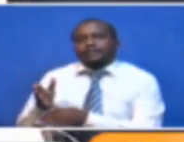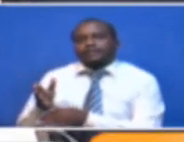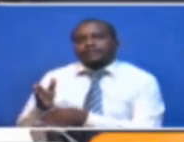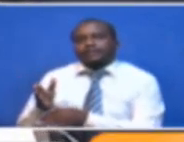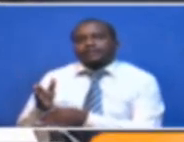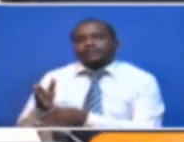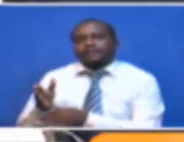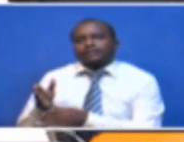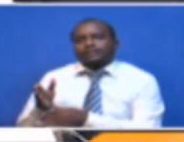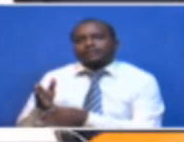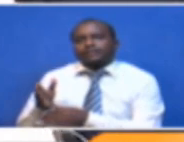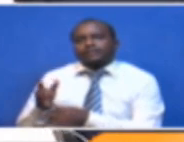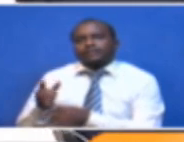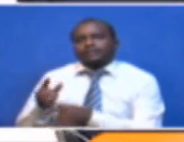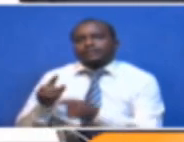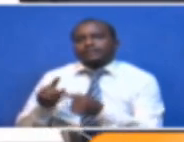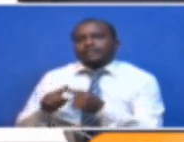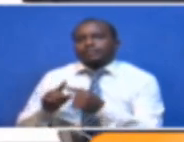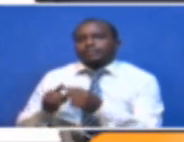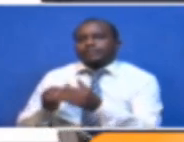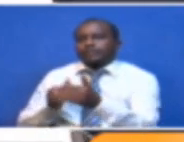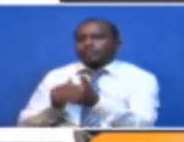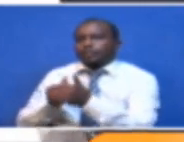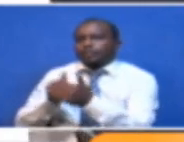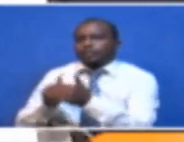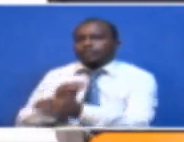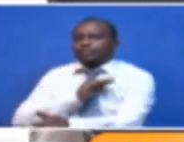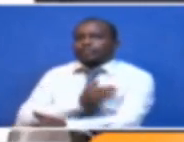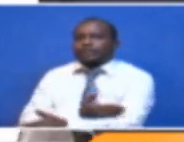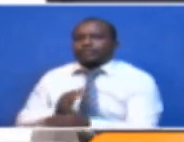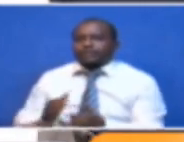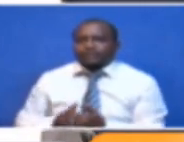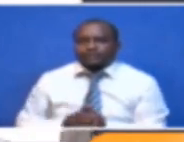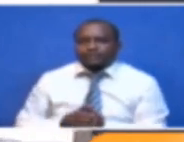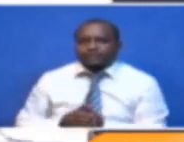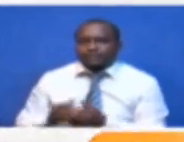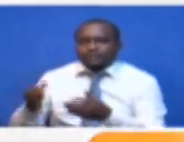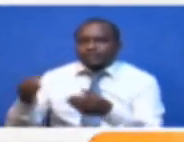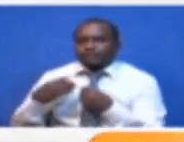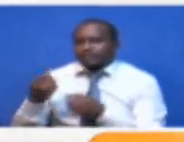so close to power? What was it like? Give us a couple of examples.